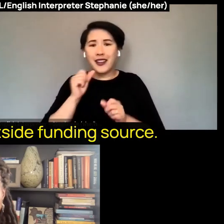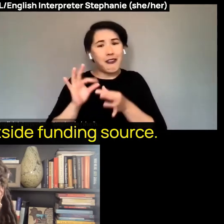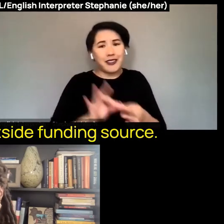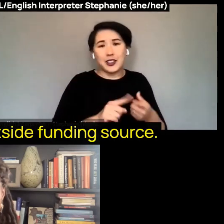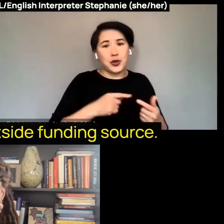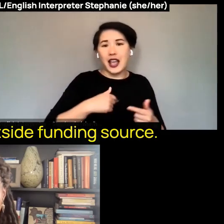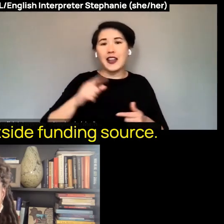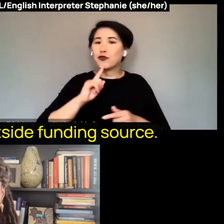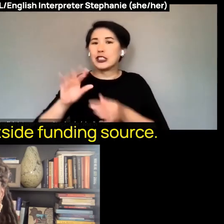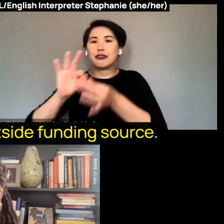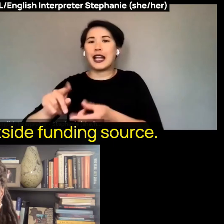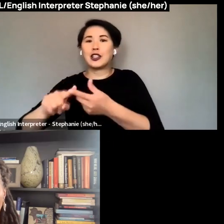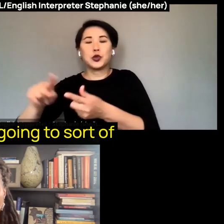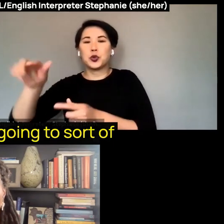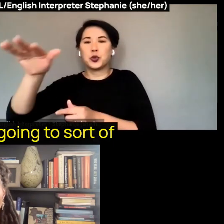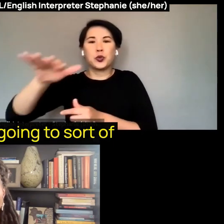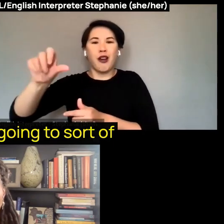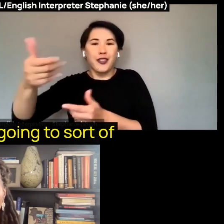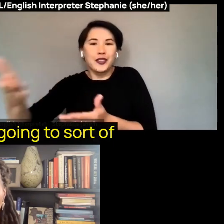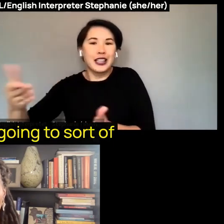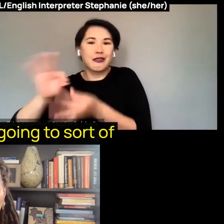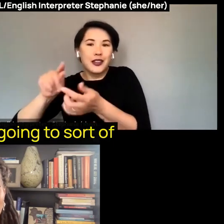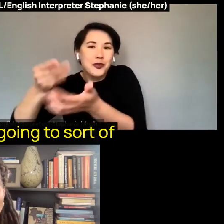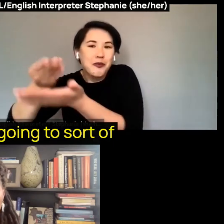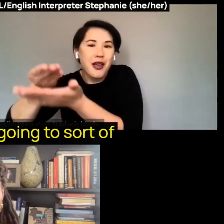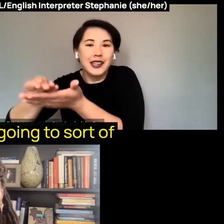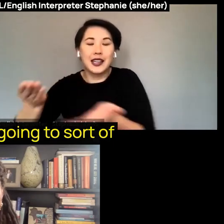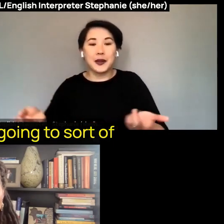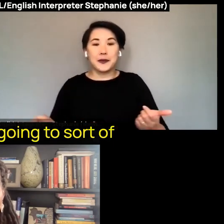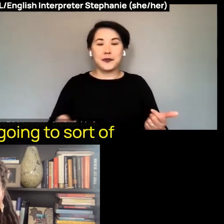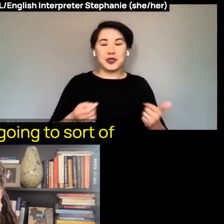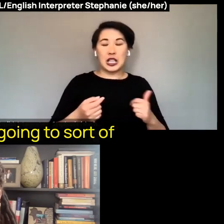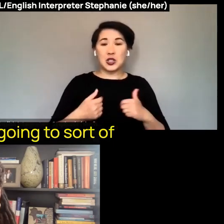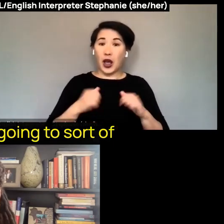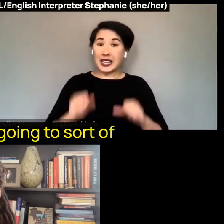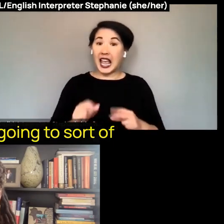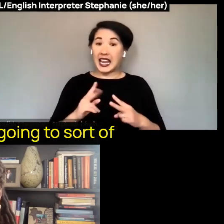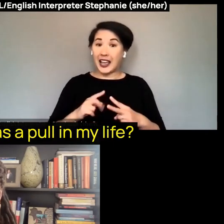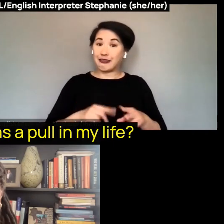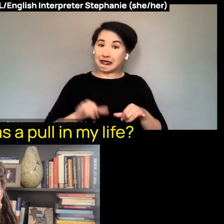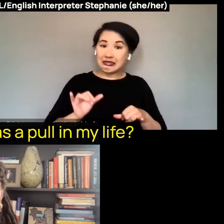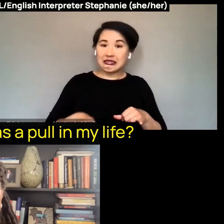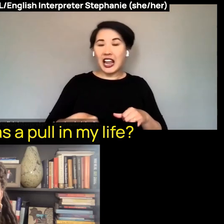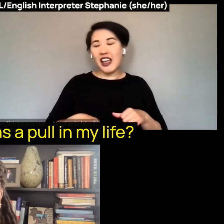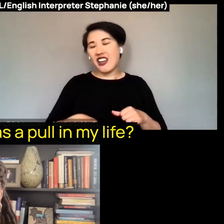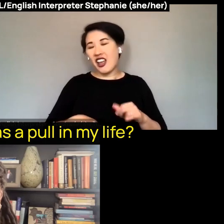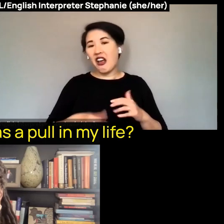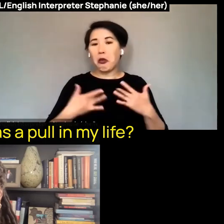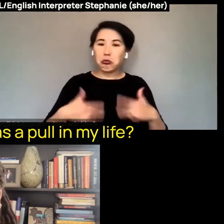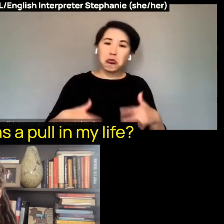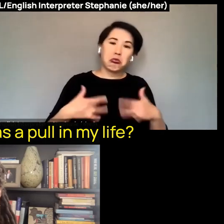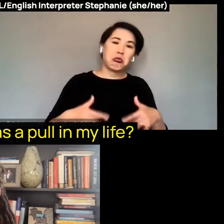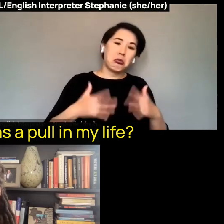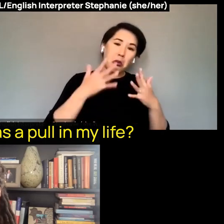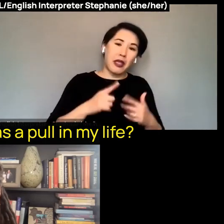with outside funding source. Or, you know, was I going to sort of recognize that this